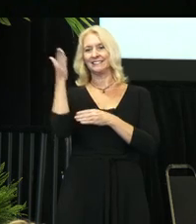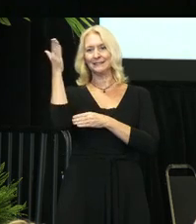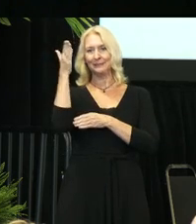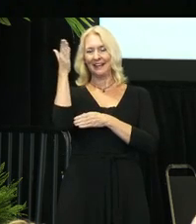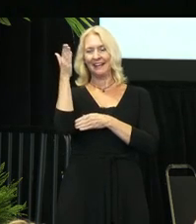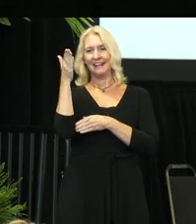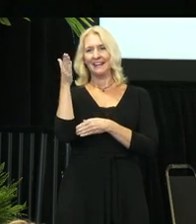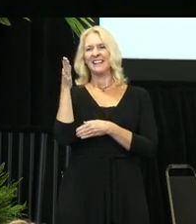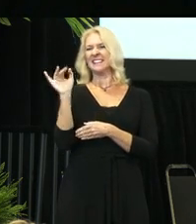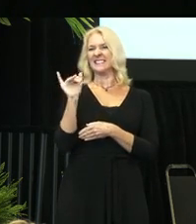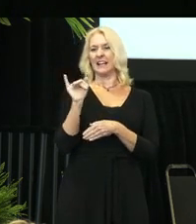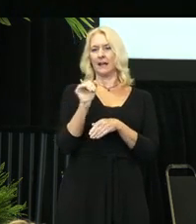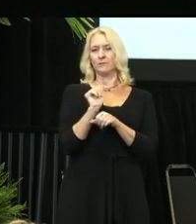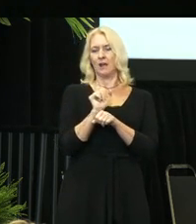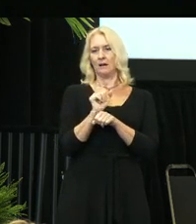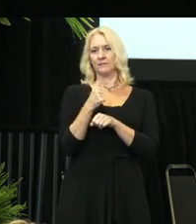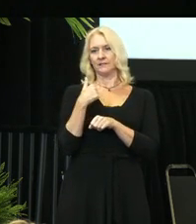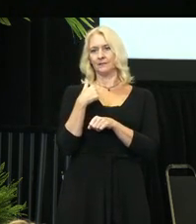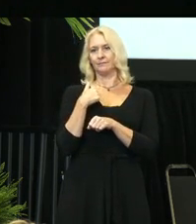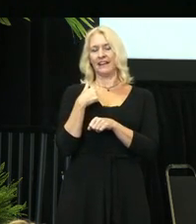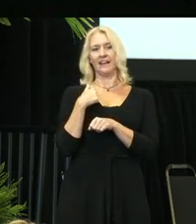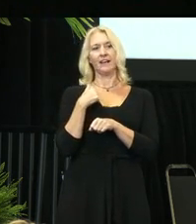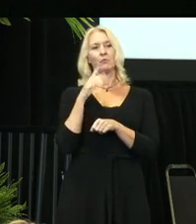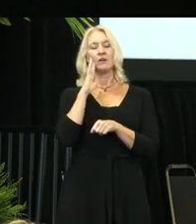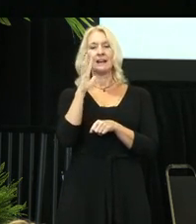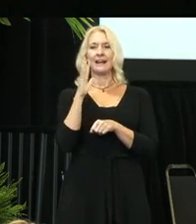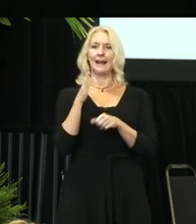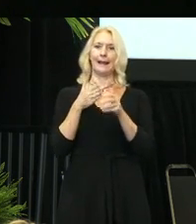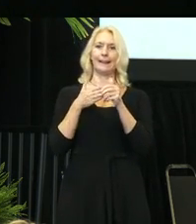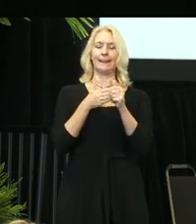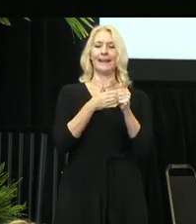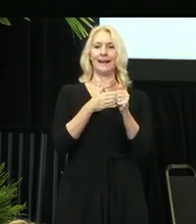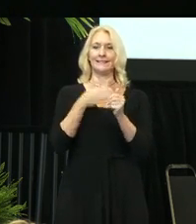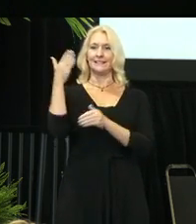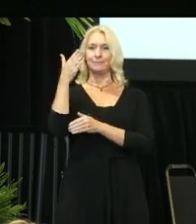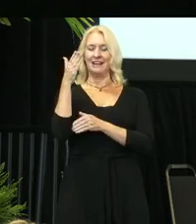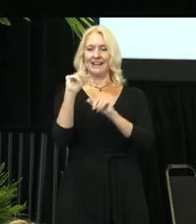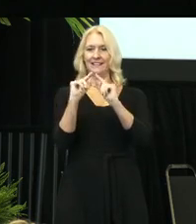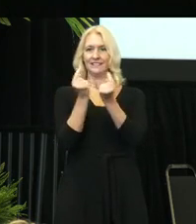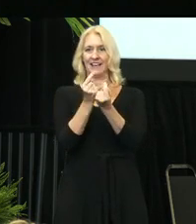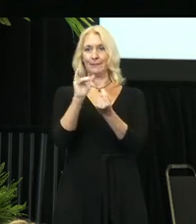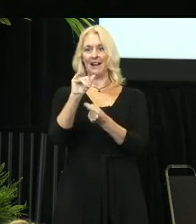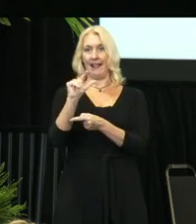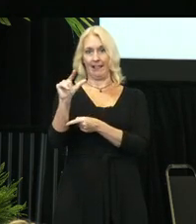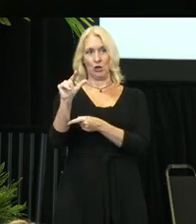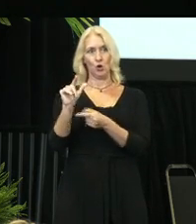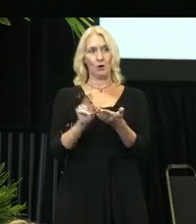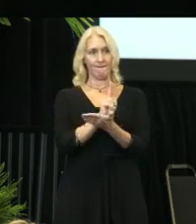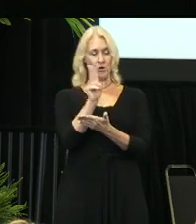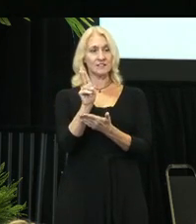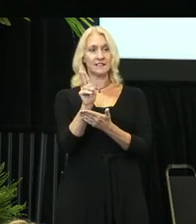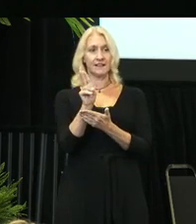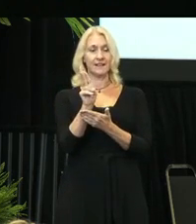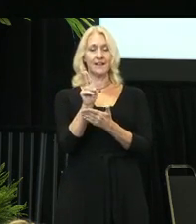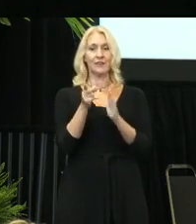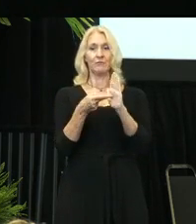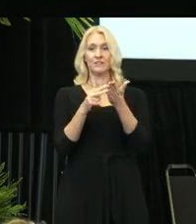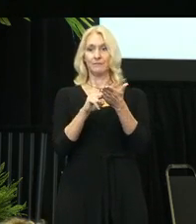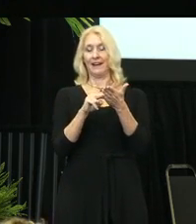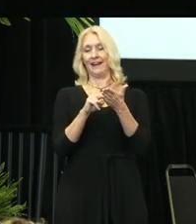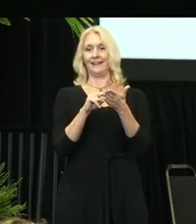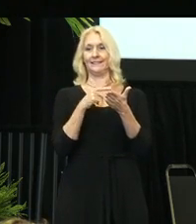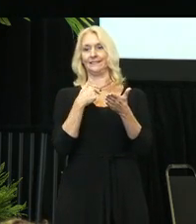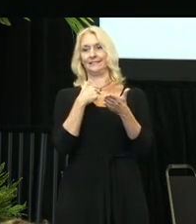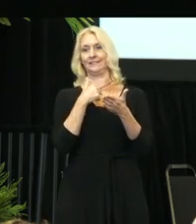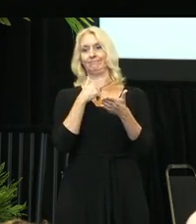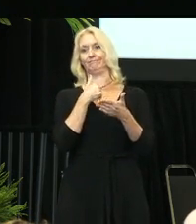and I have at the college, where he coaches the speech team at Southern Illinois University, which means our job is to take a bunch of chatty,